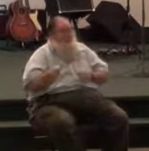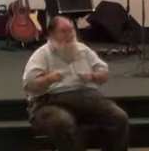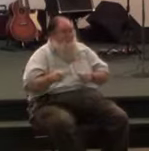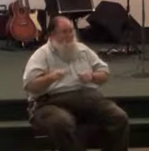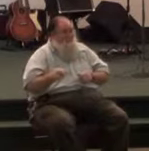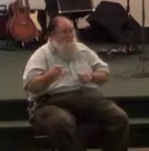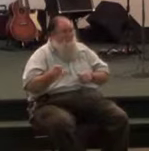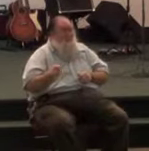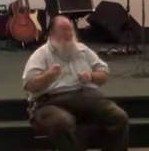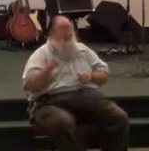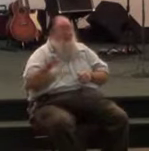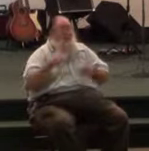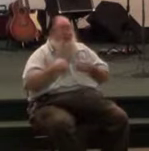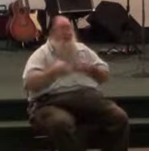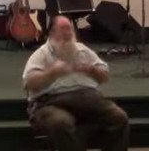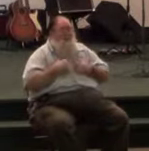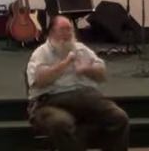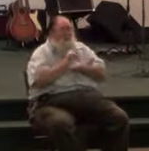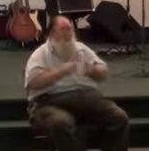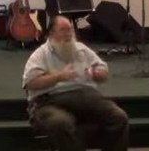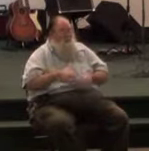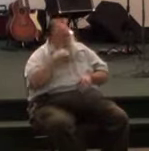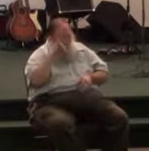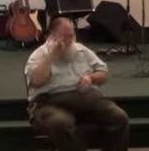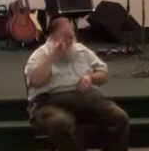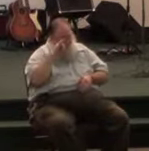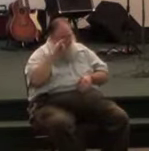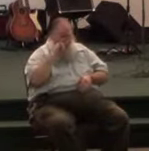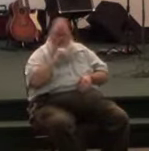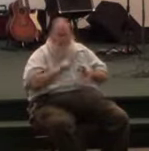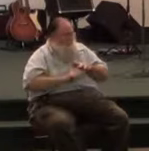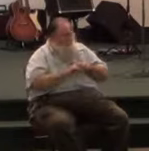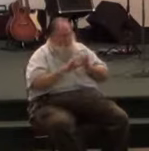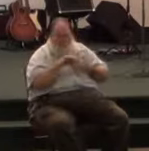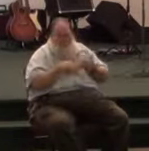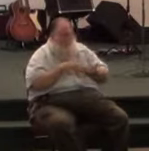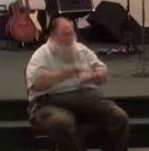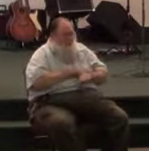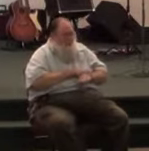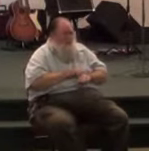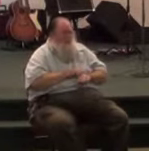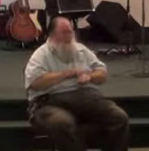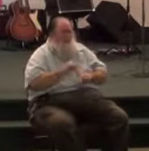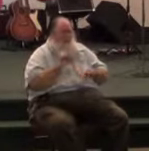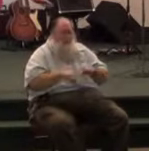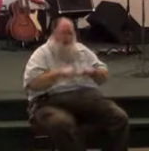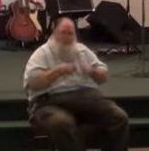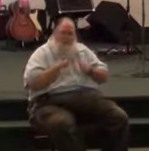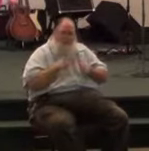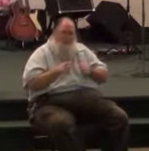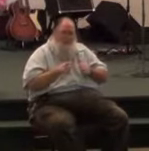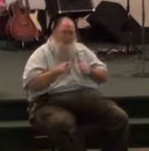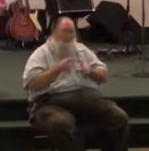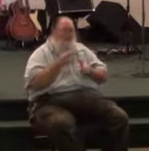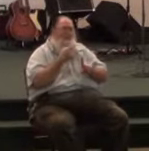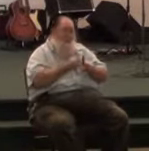got workers that are drunks. And they don't show up to work all the time. They can't pay their rent because